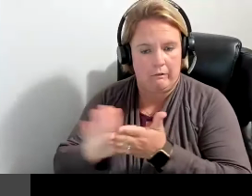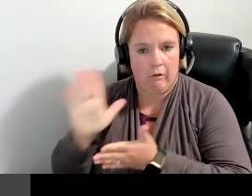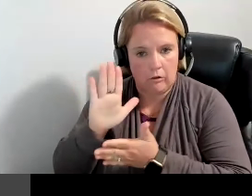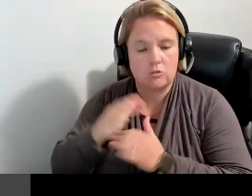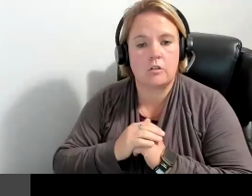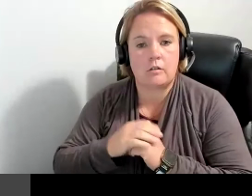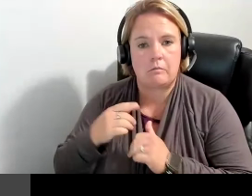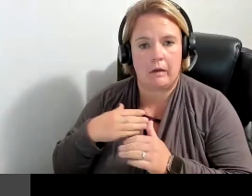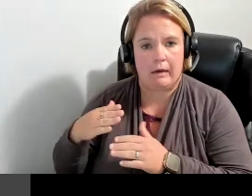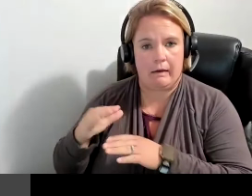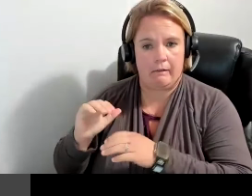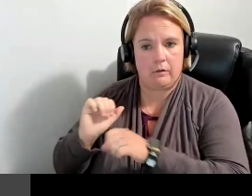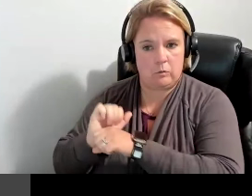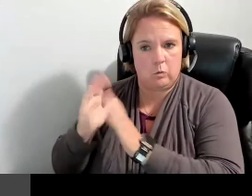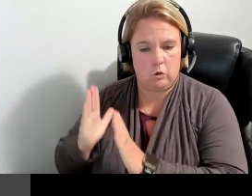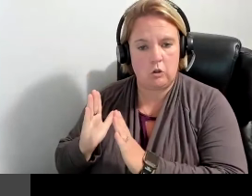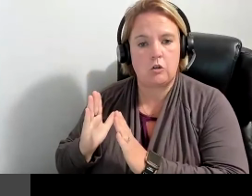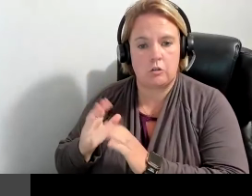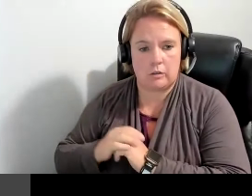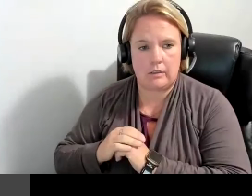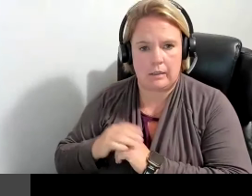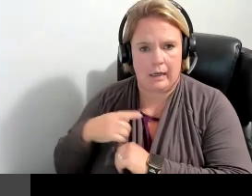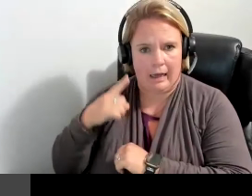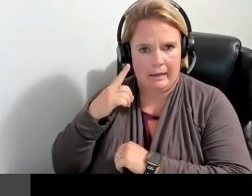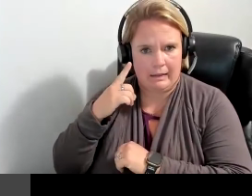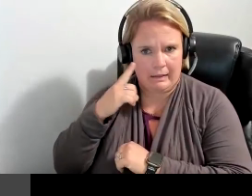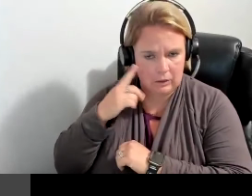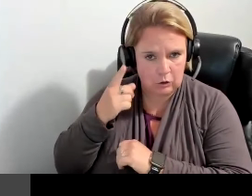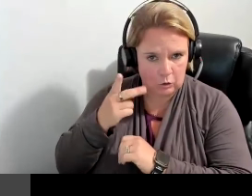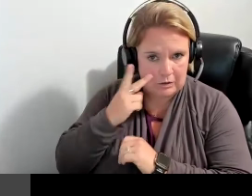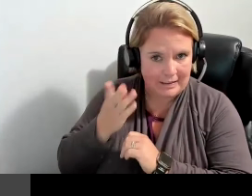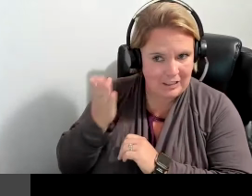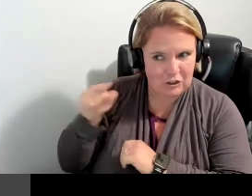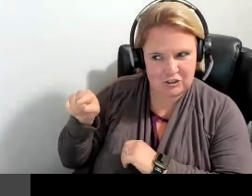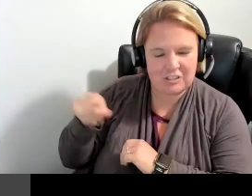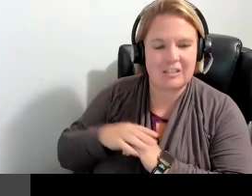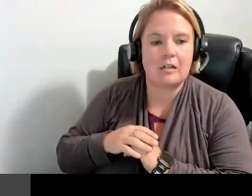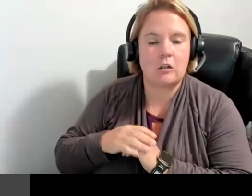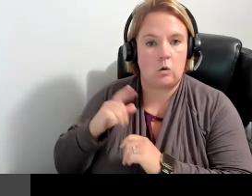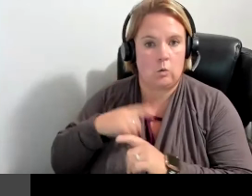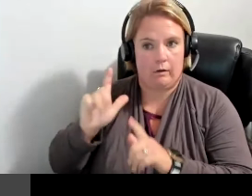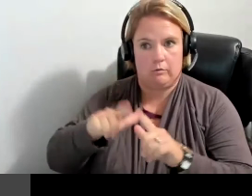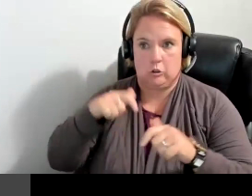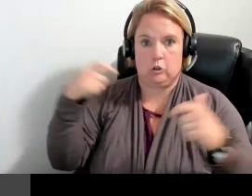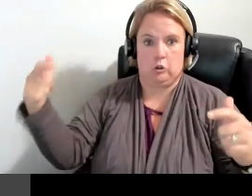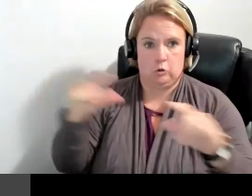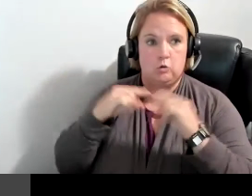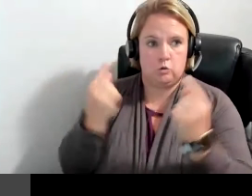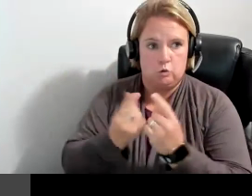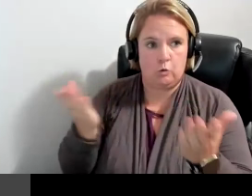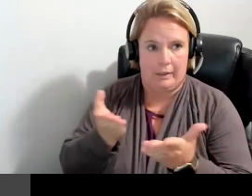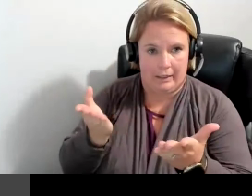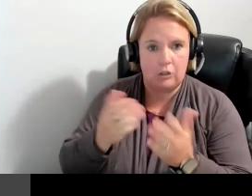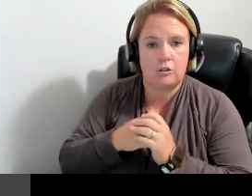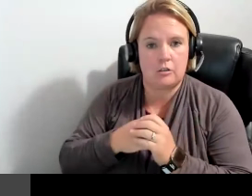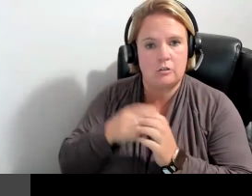colleagues here, Roxy Markarian. I think you can kind of see her for those who are here. We have a huge group here in person, so everybody else is